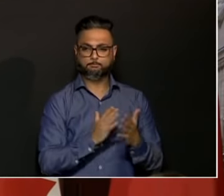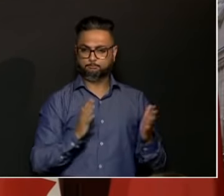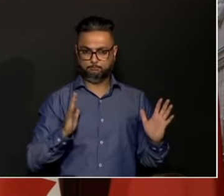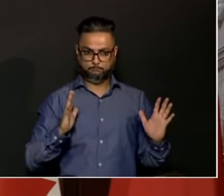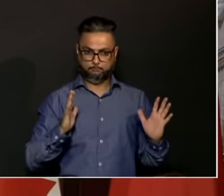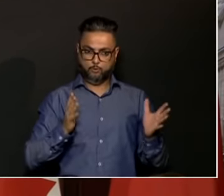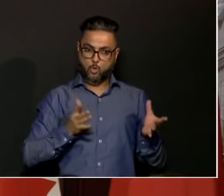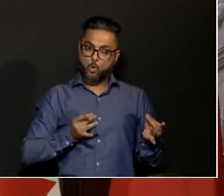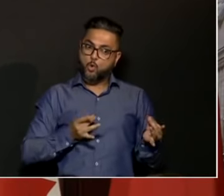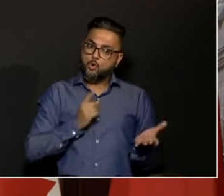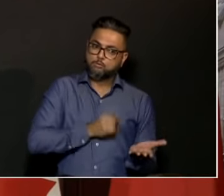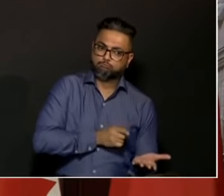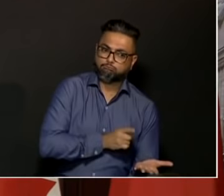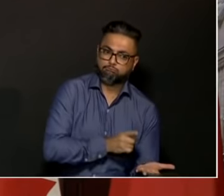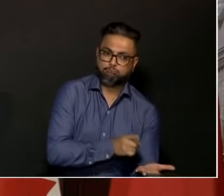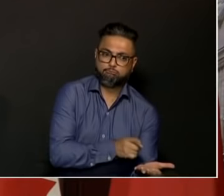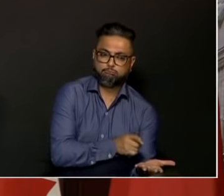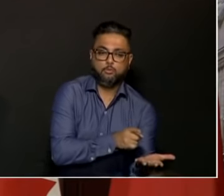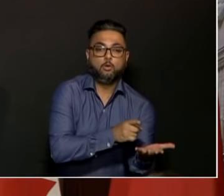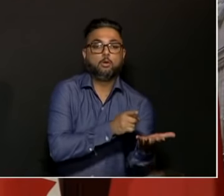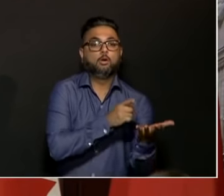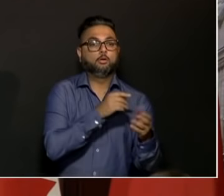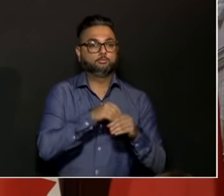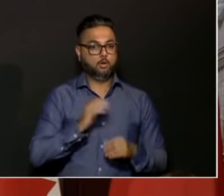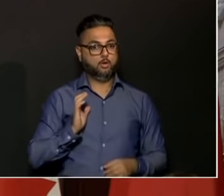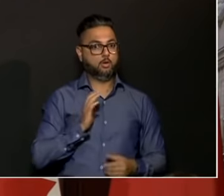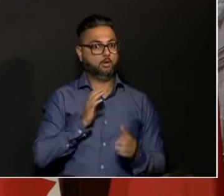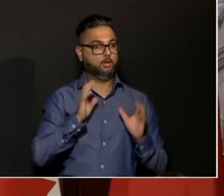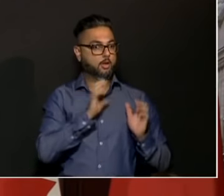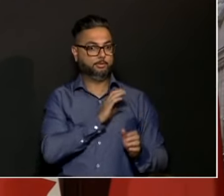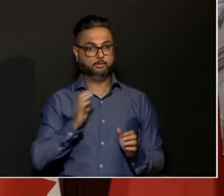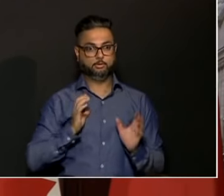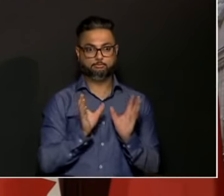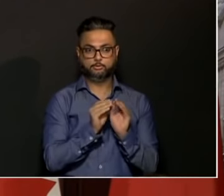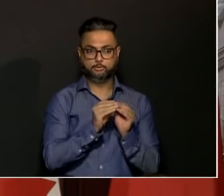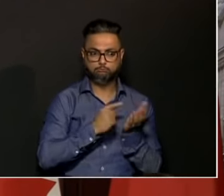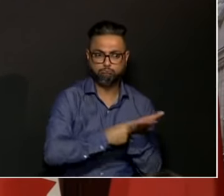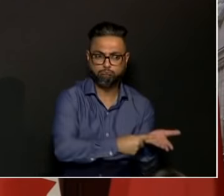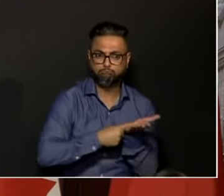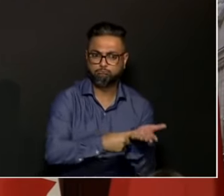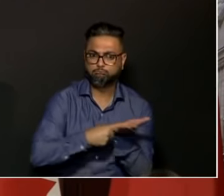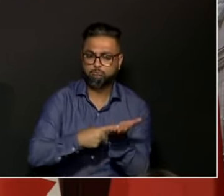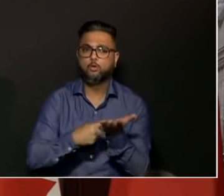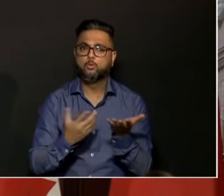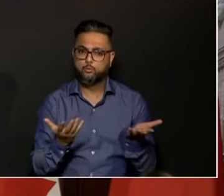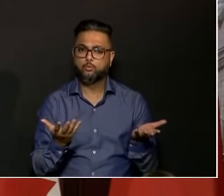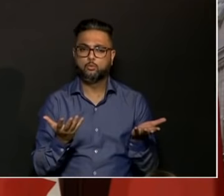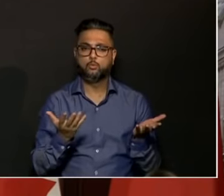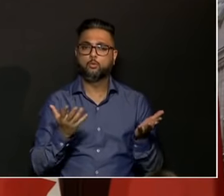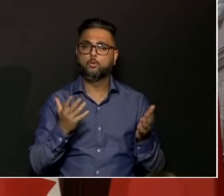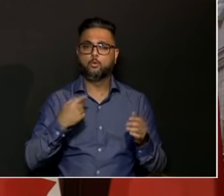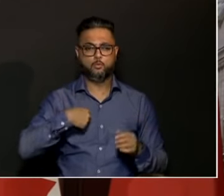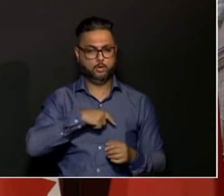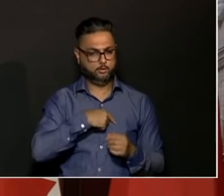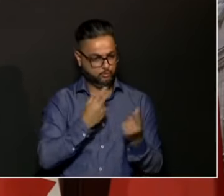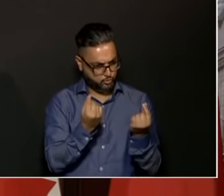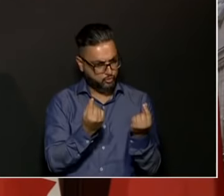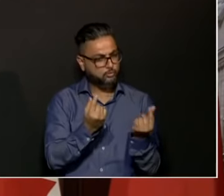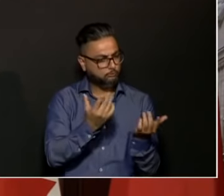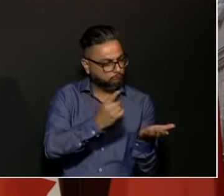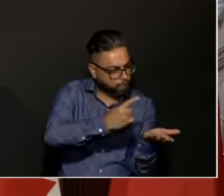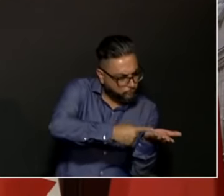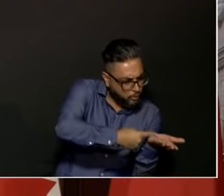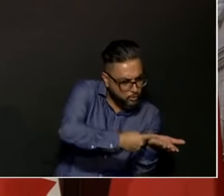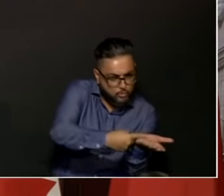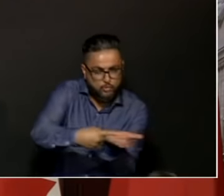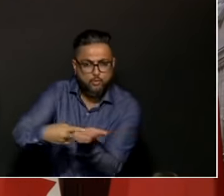and in cabinet, like long debates too. So it's vetted. It's vetted very deeply too.